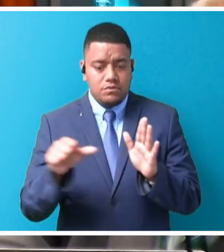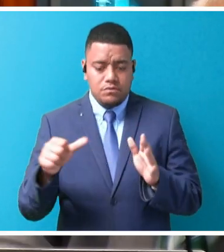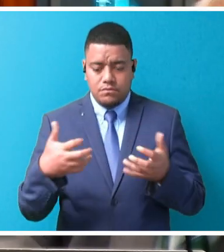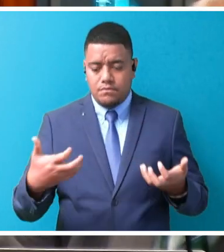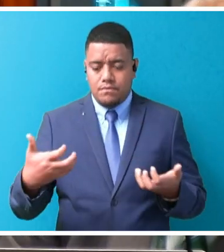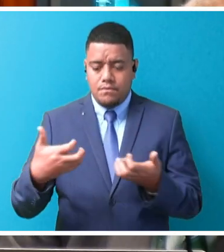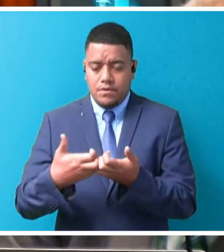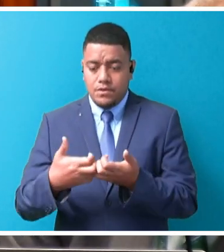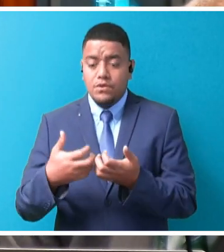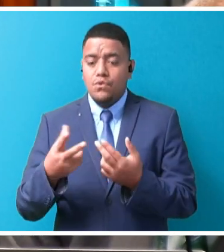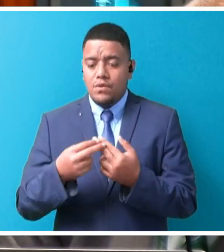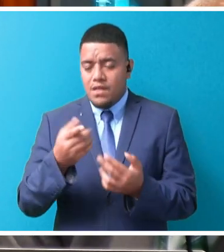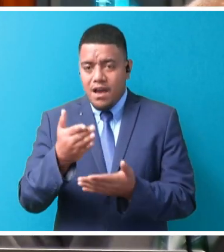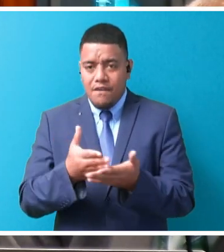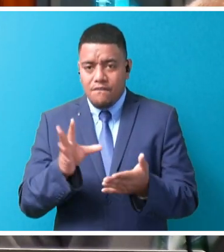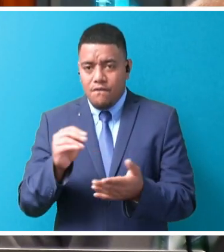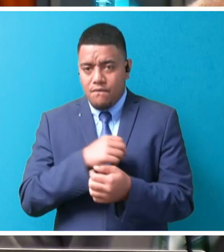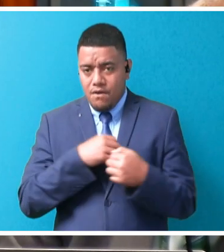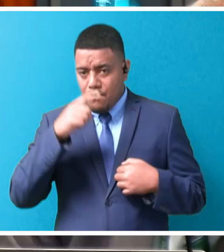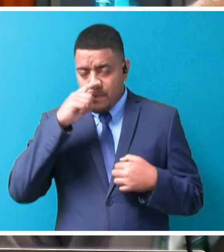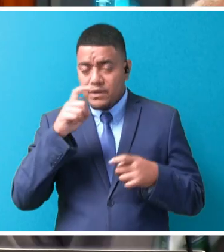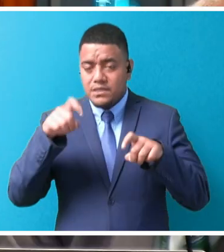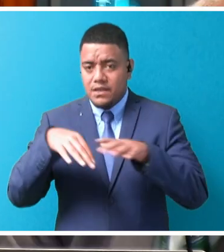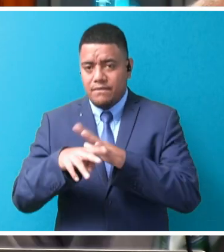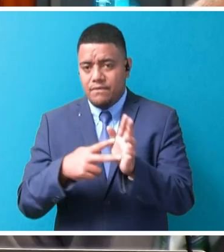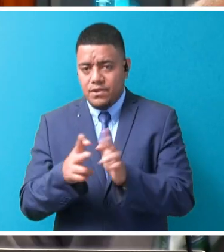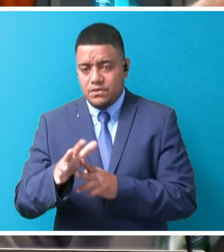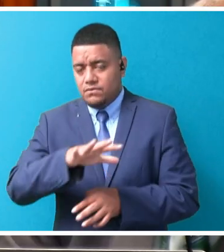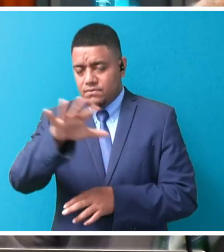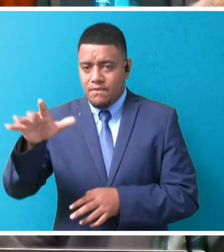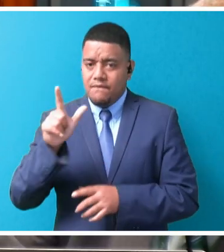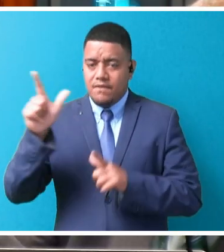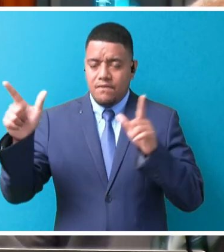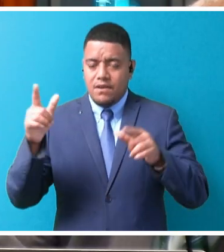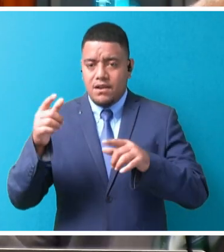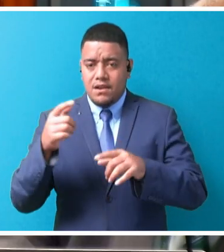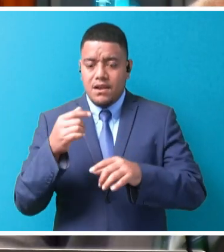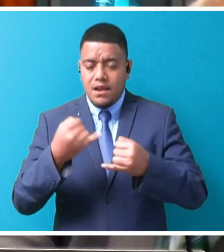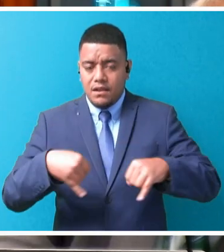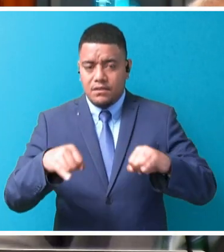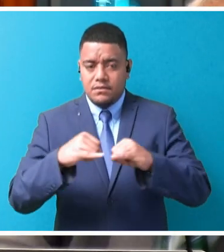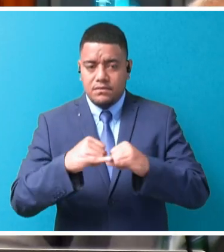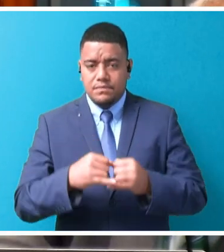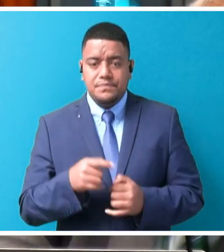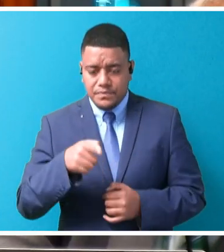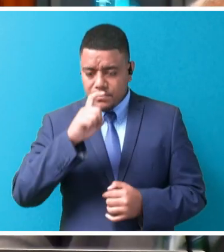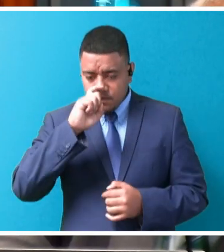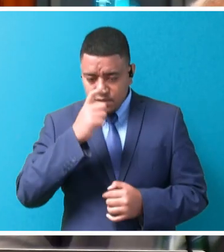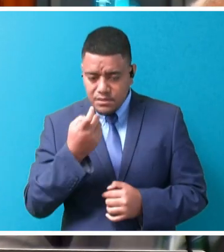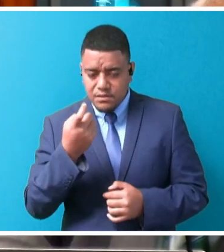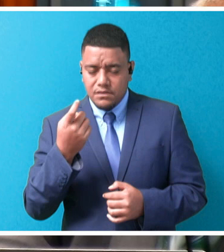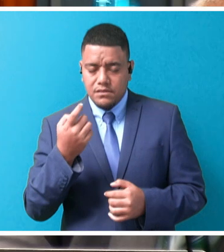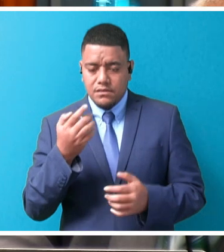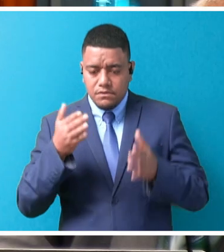half of our people. These statistics alone highlights why rural and maritime development cannot remain